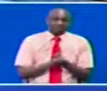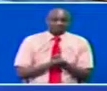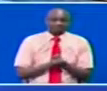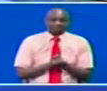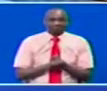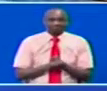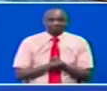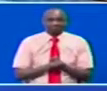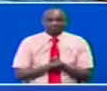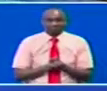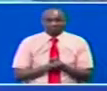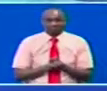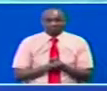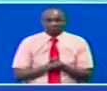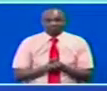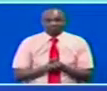them up!